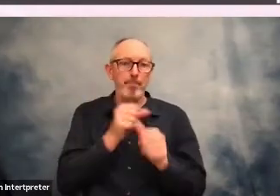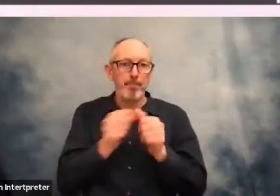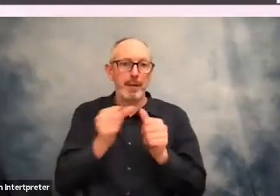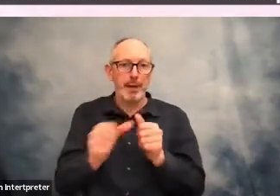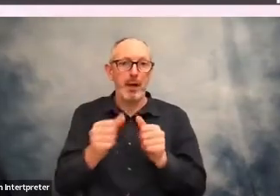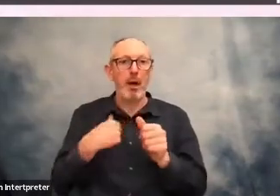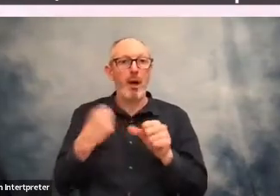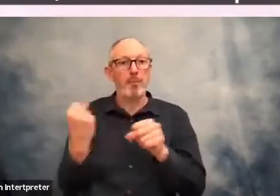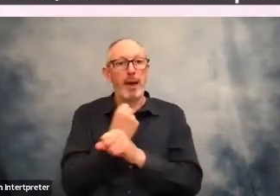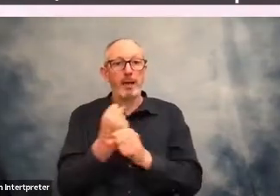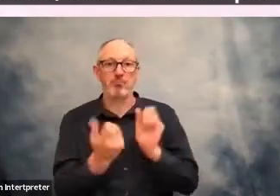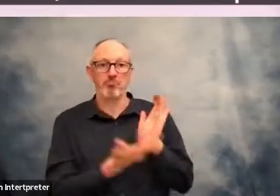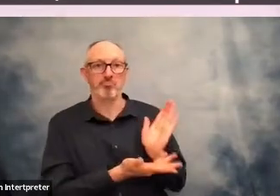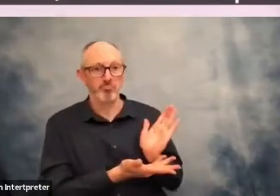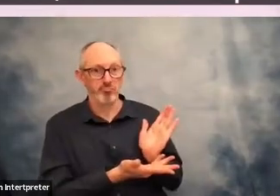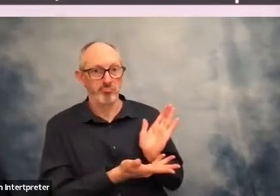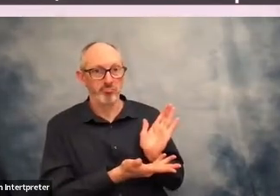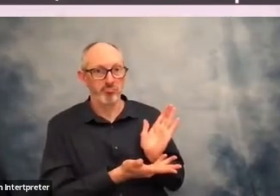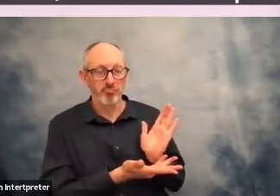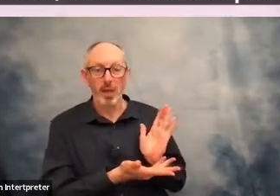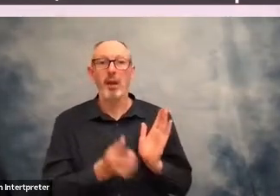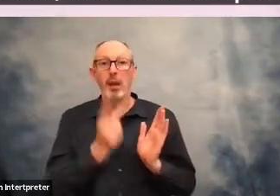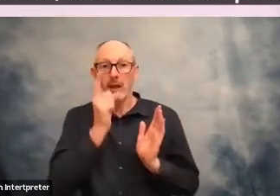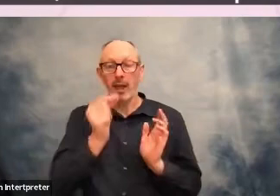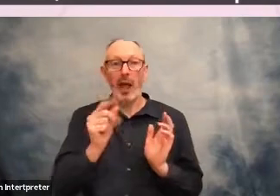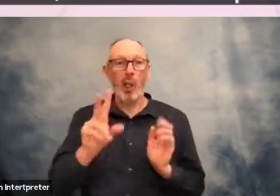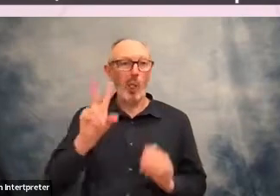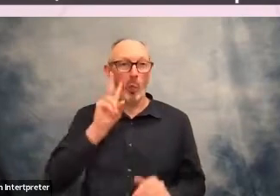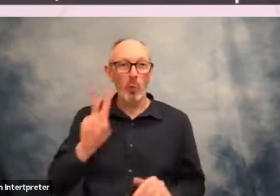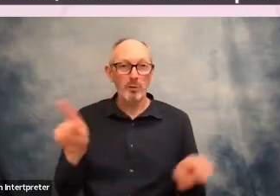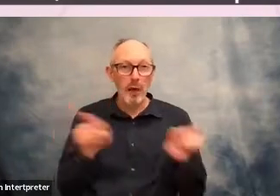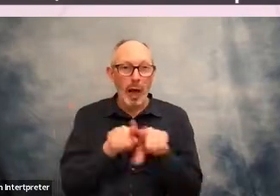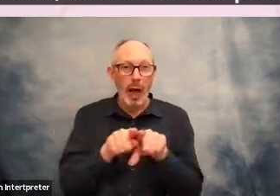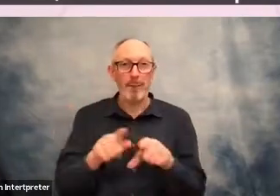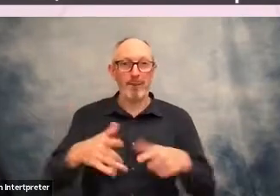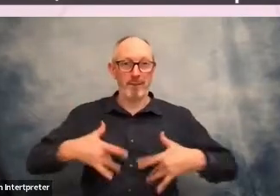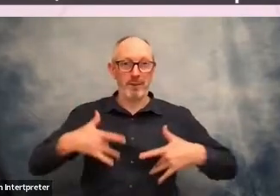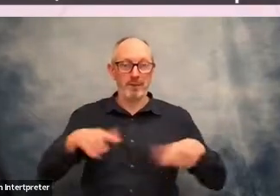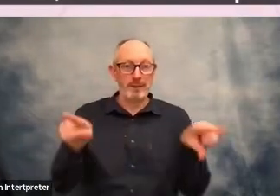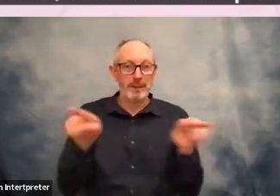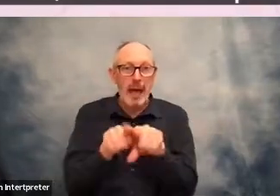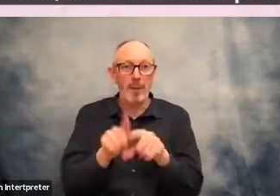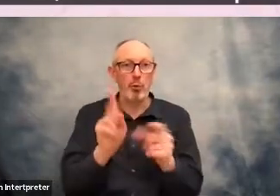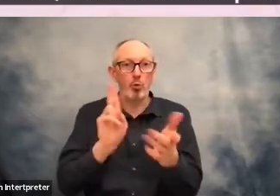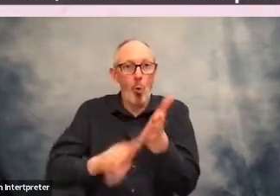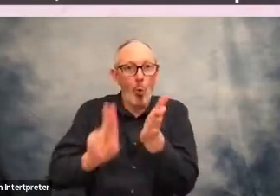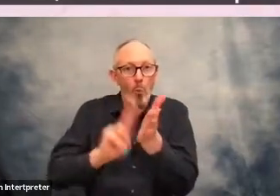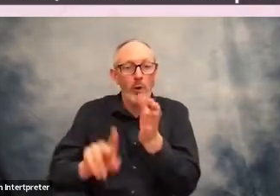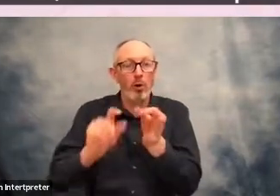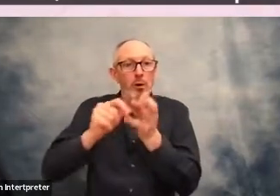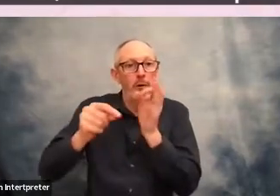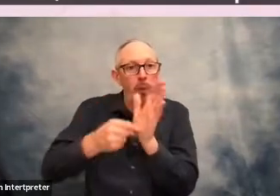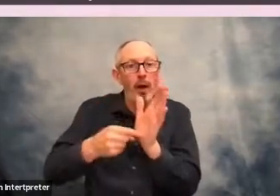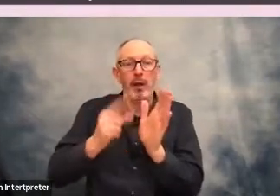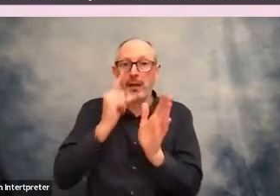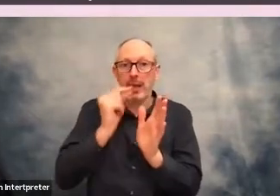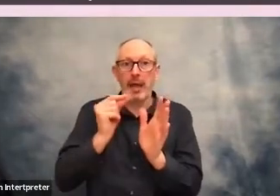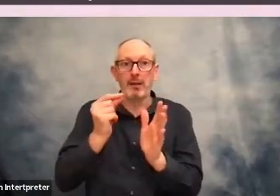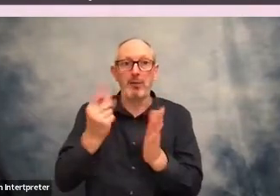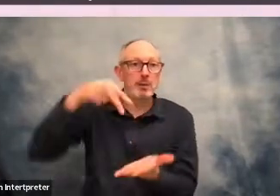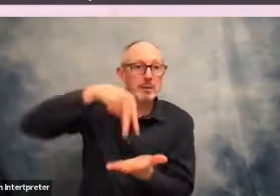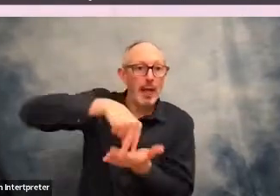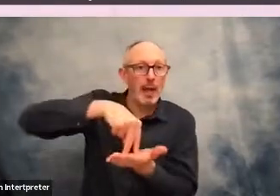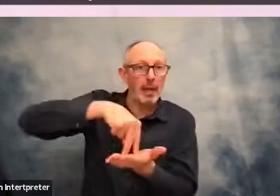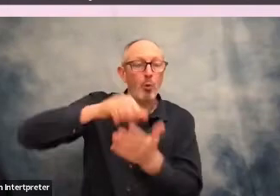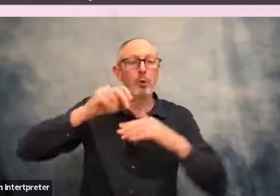underwear. Adaptive underwear that looks and feels like everyday underwear, but can be put on standing, sitting, or